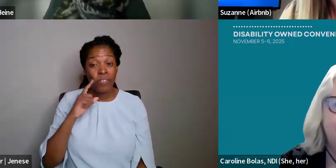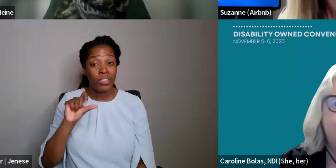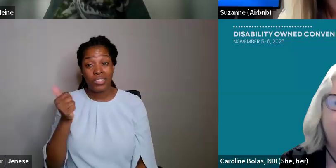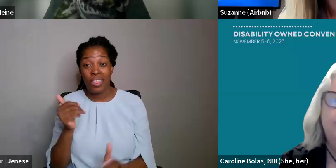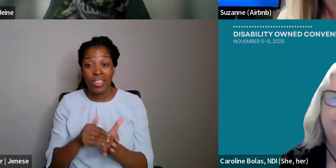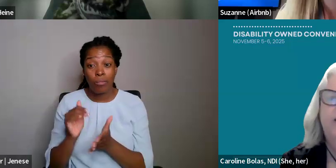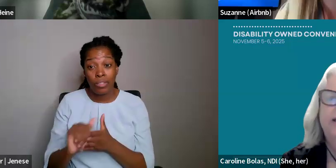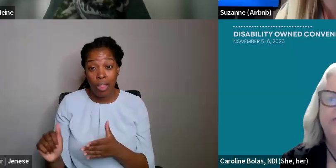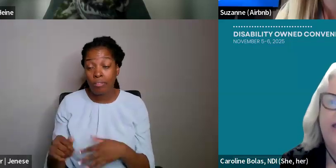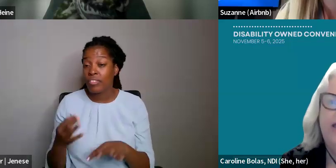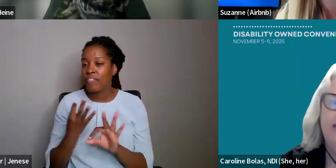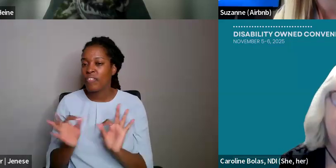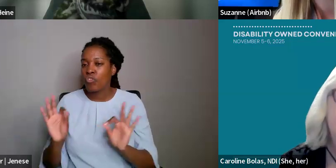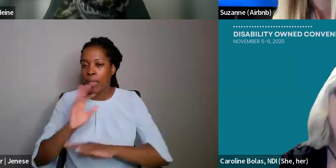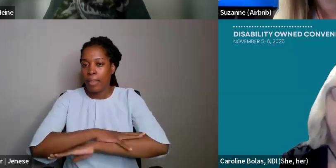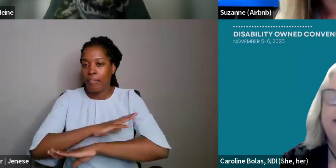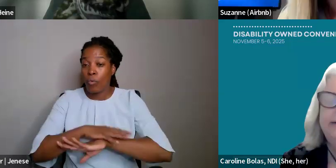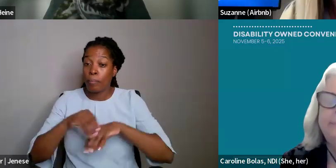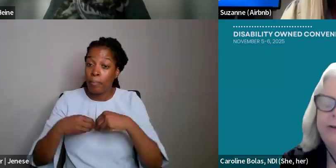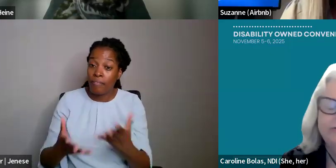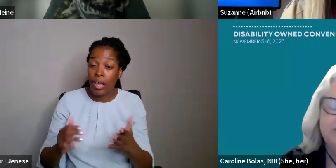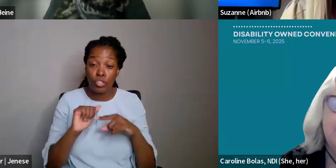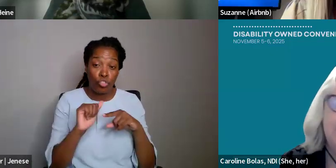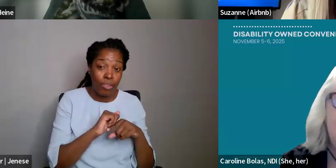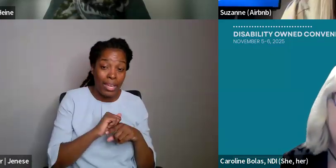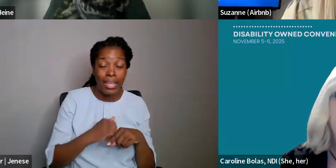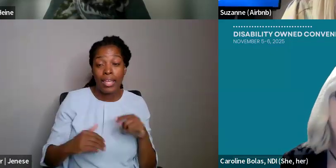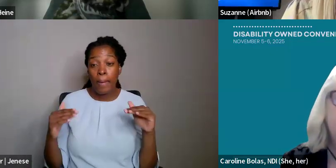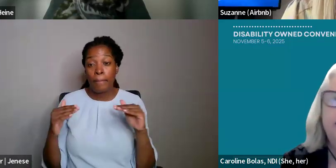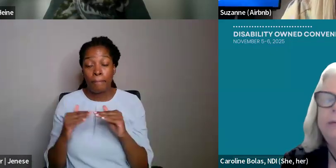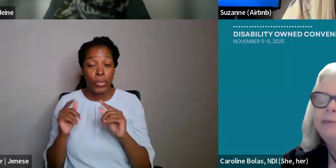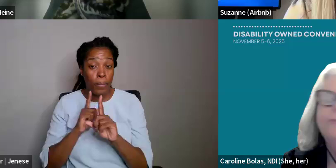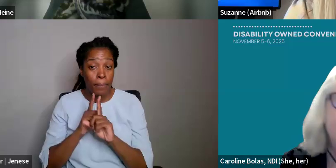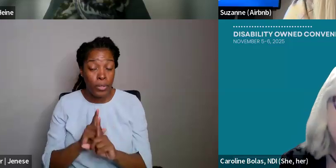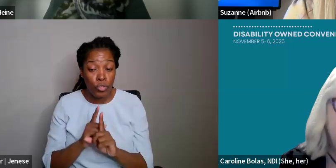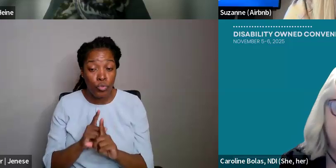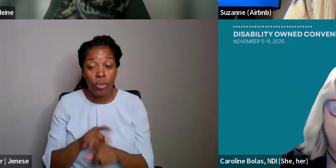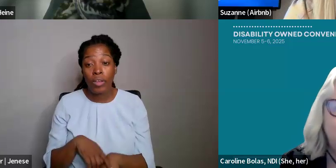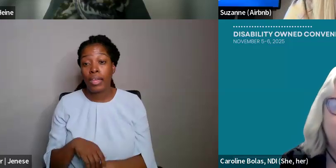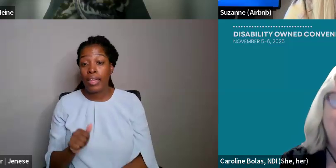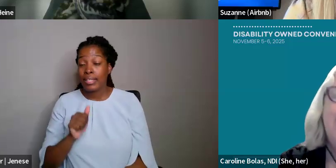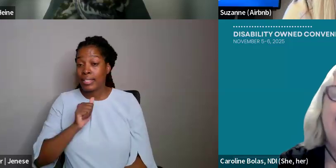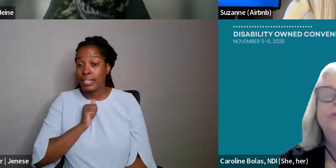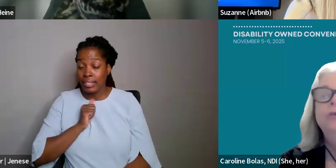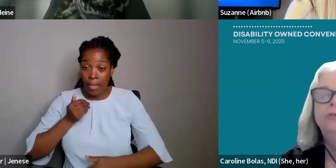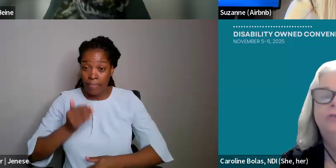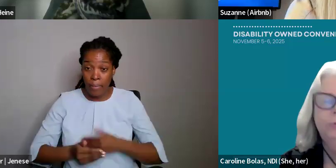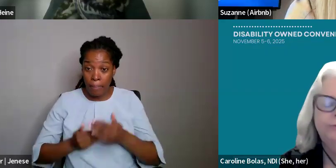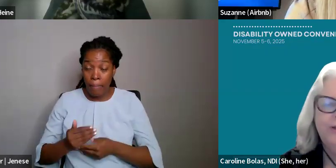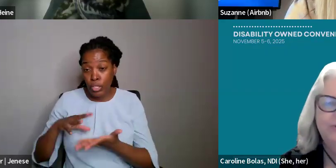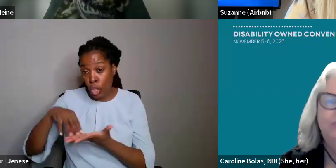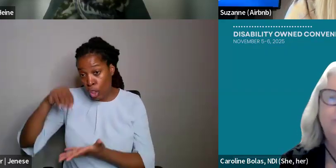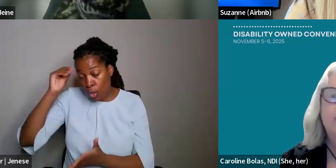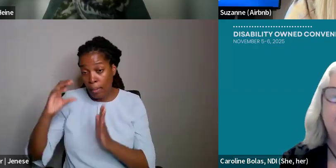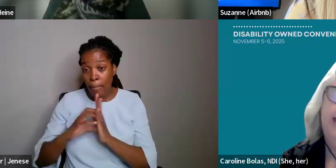a free platform that provides training, peer mentoring, self-paced modules. And if you do just